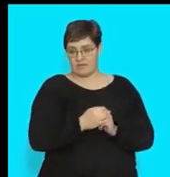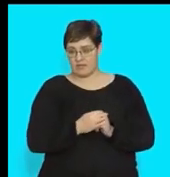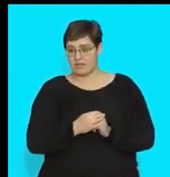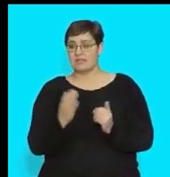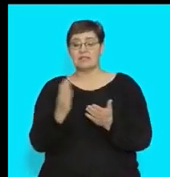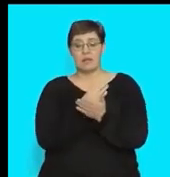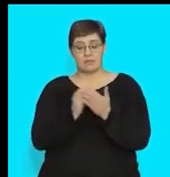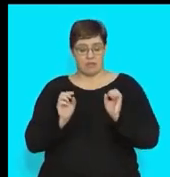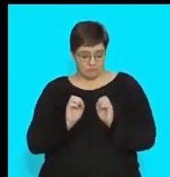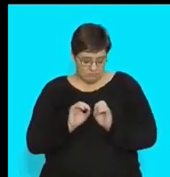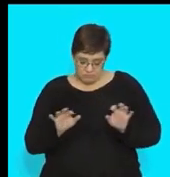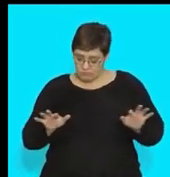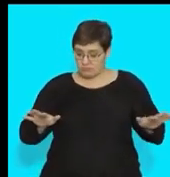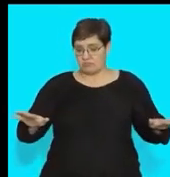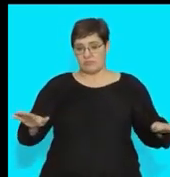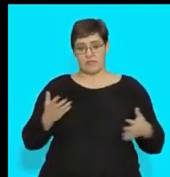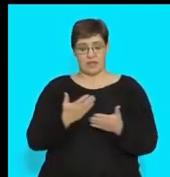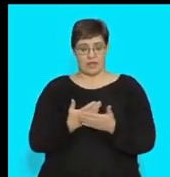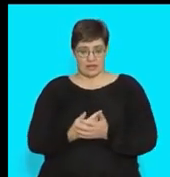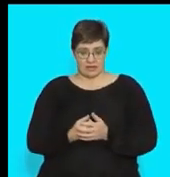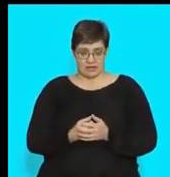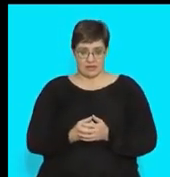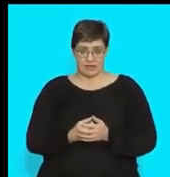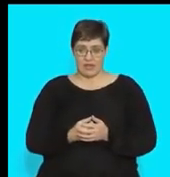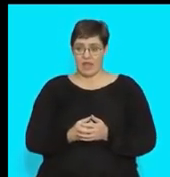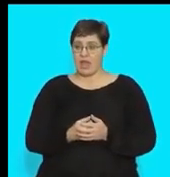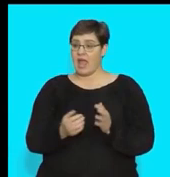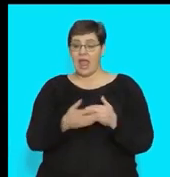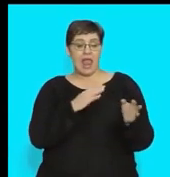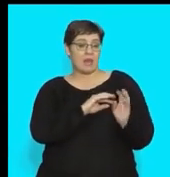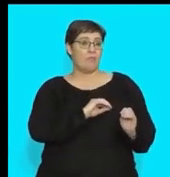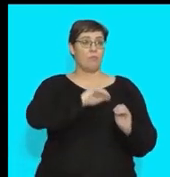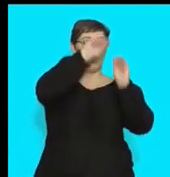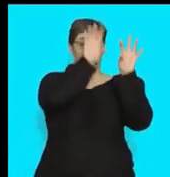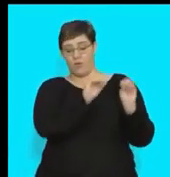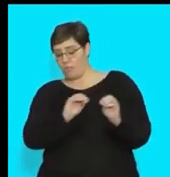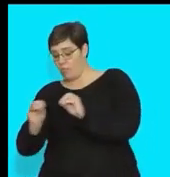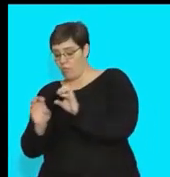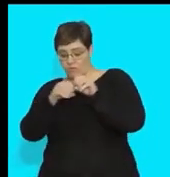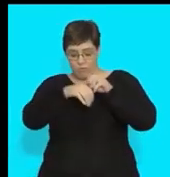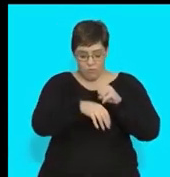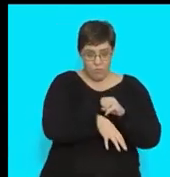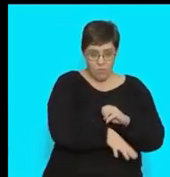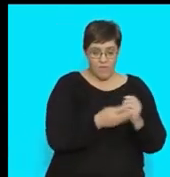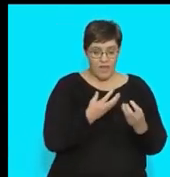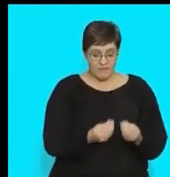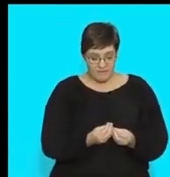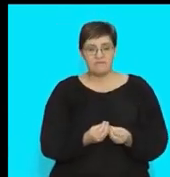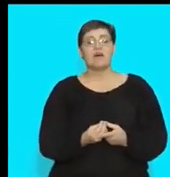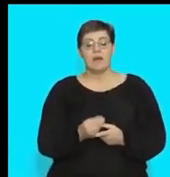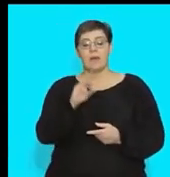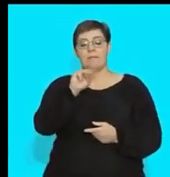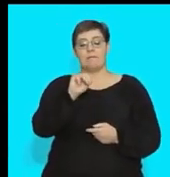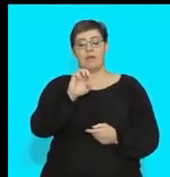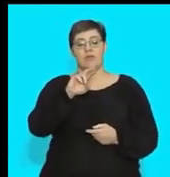plant can grow outwards. Anytime I have movement in that direction,